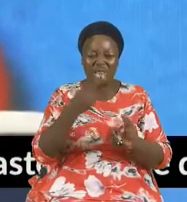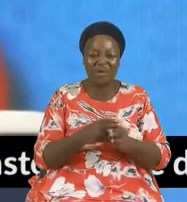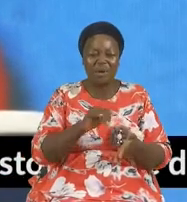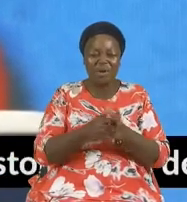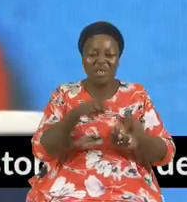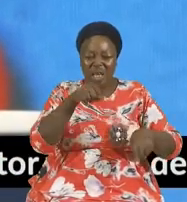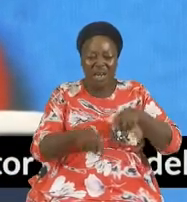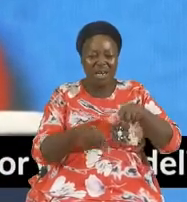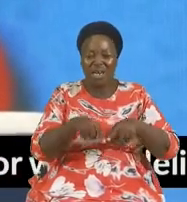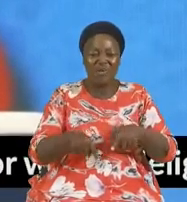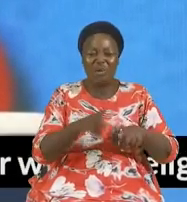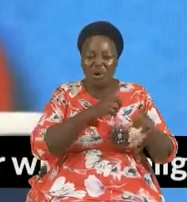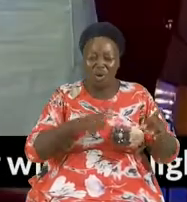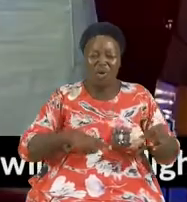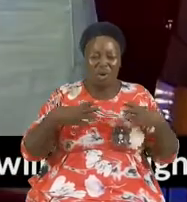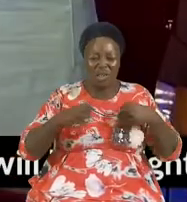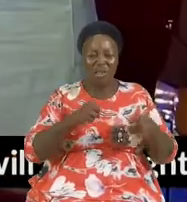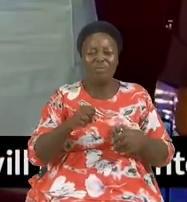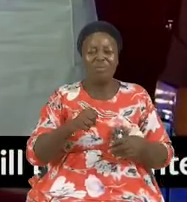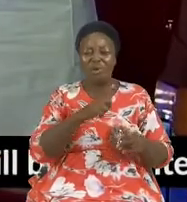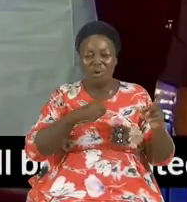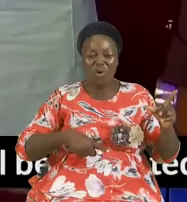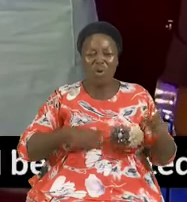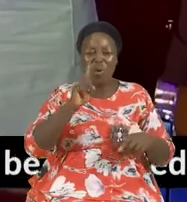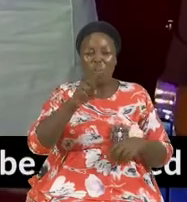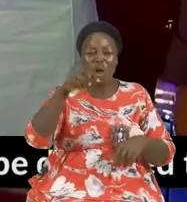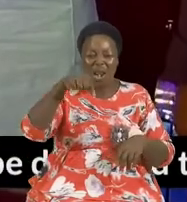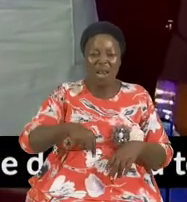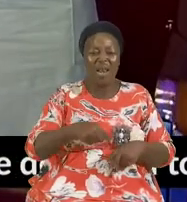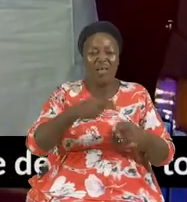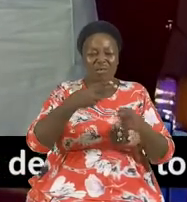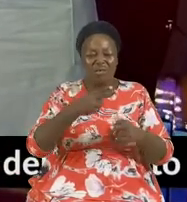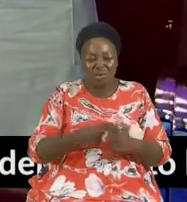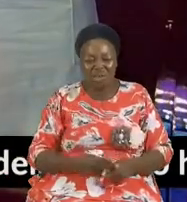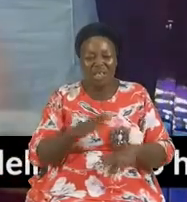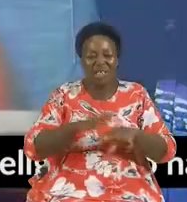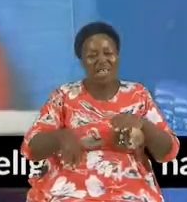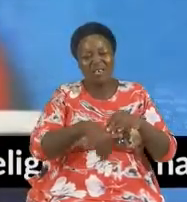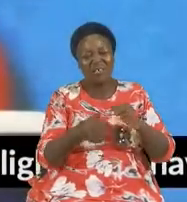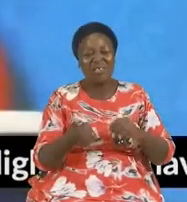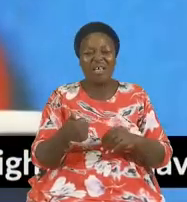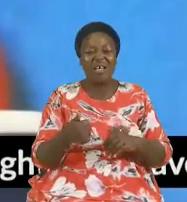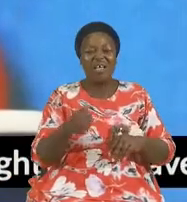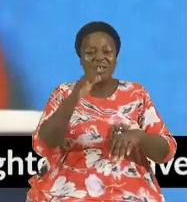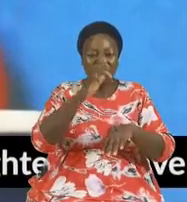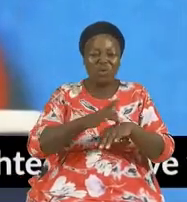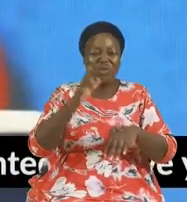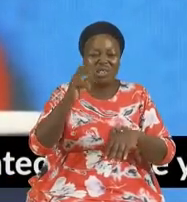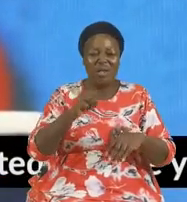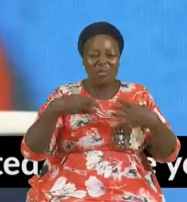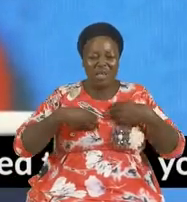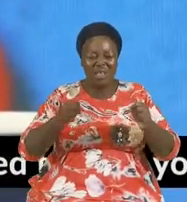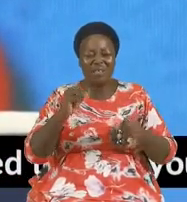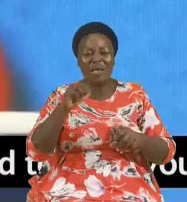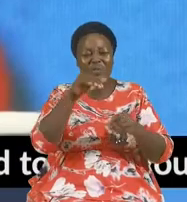muscles will receive strength. Those who are lame and paralyzed, heal them, Lord. One leg shorter than the other, one